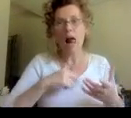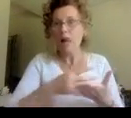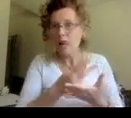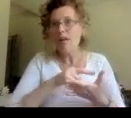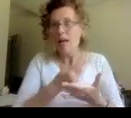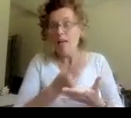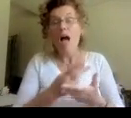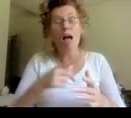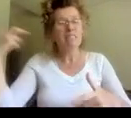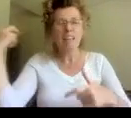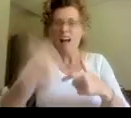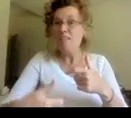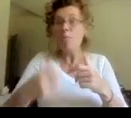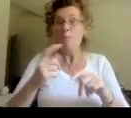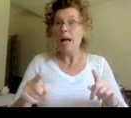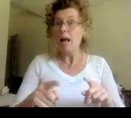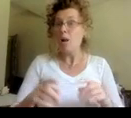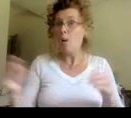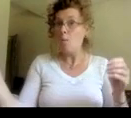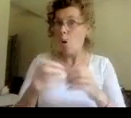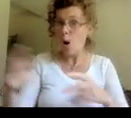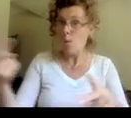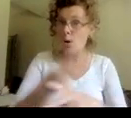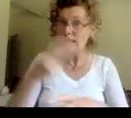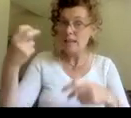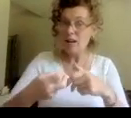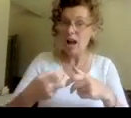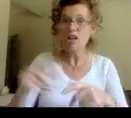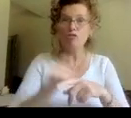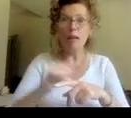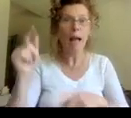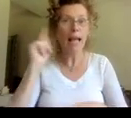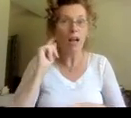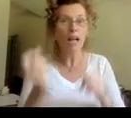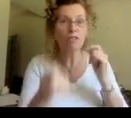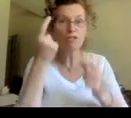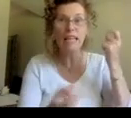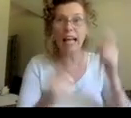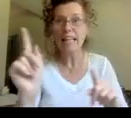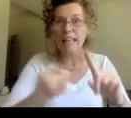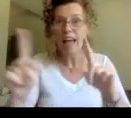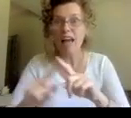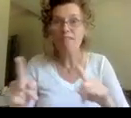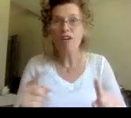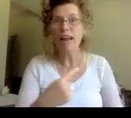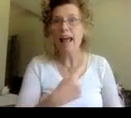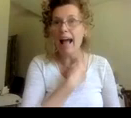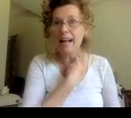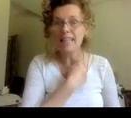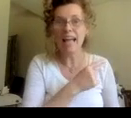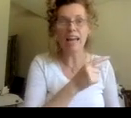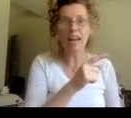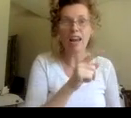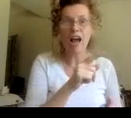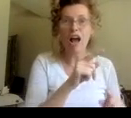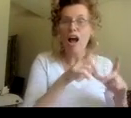hard. But what was more difficult was trying to train my ears to understand all the different accents, the Australian accent, the Spanish accent, the